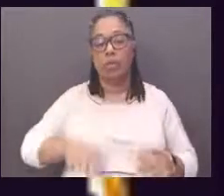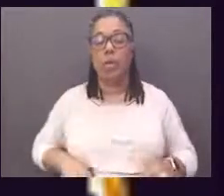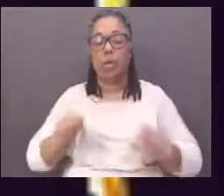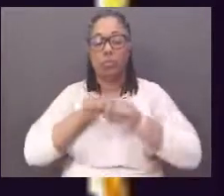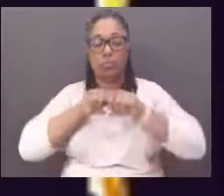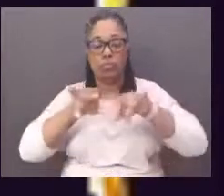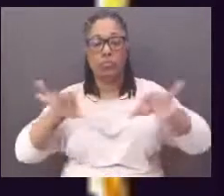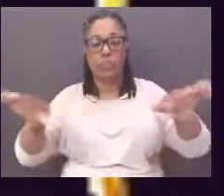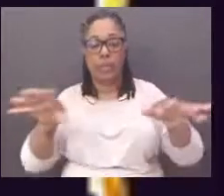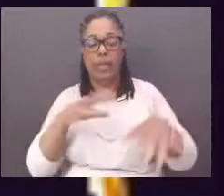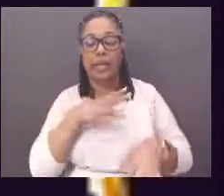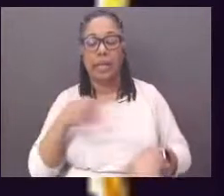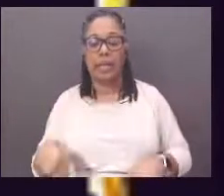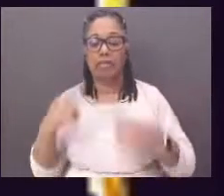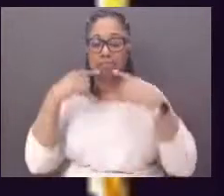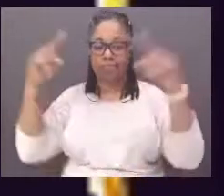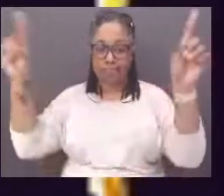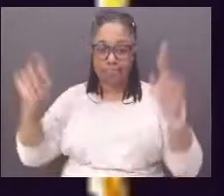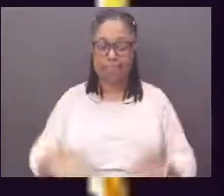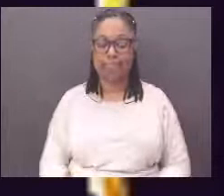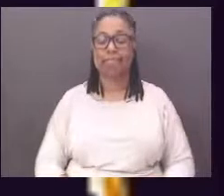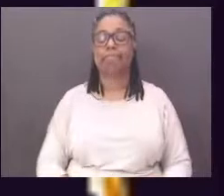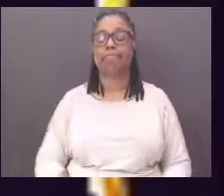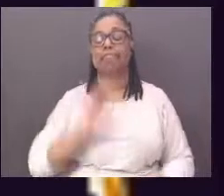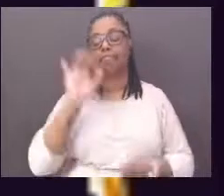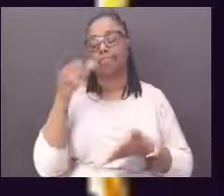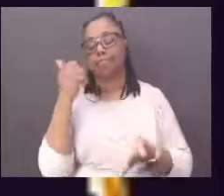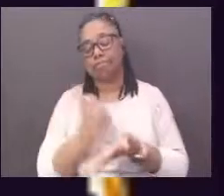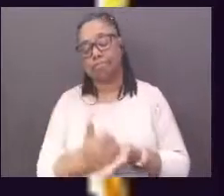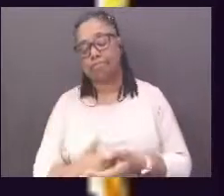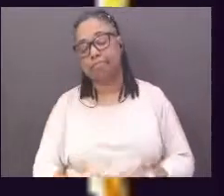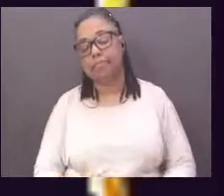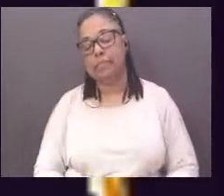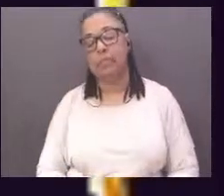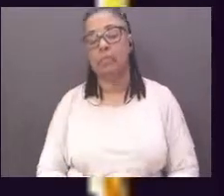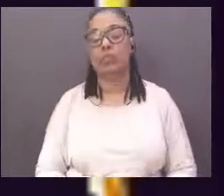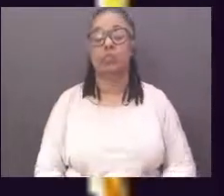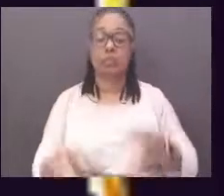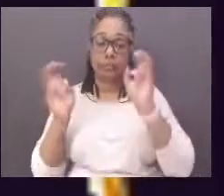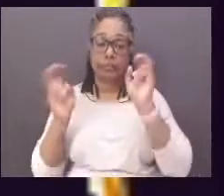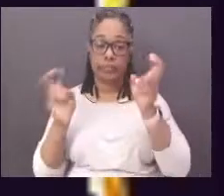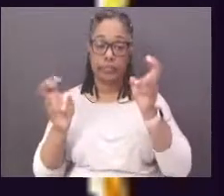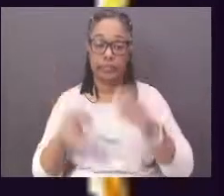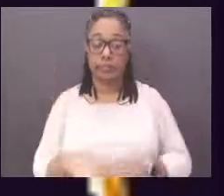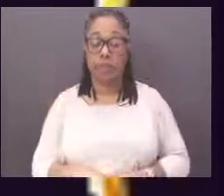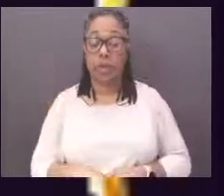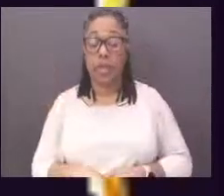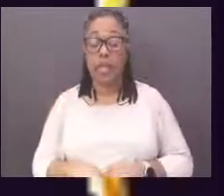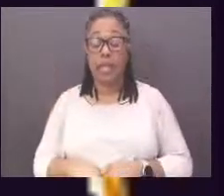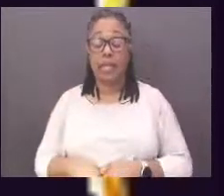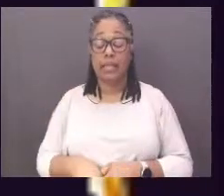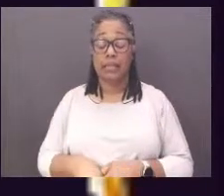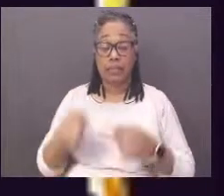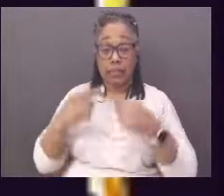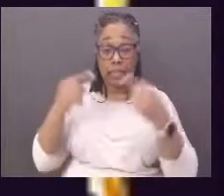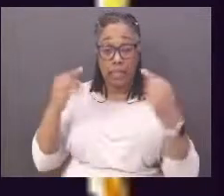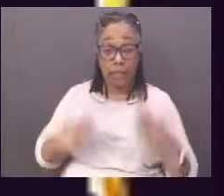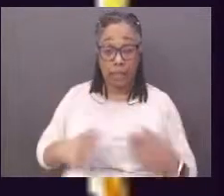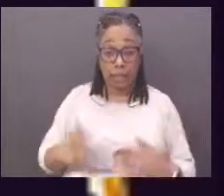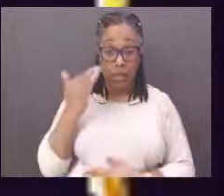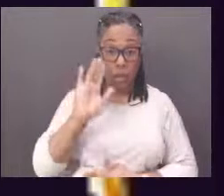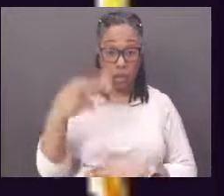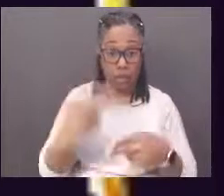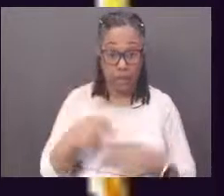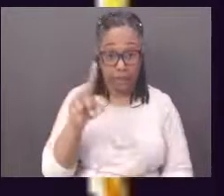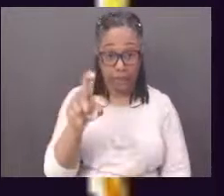Amen, amen. I want to preach this morning from the subject, does the enemy know your name? Go ahead and put that in